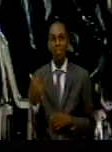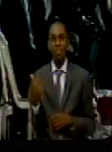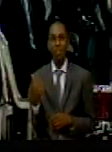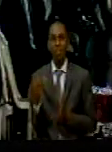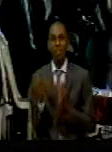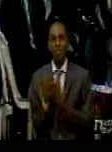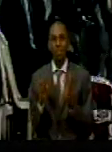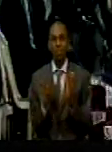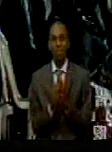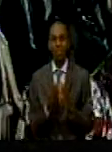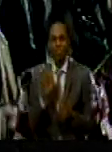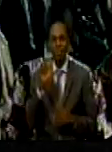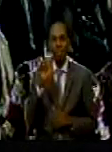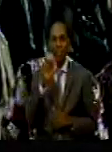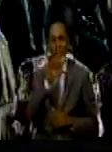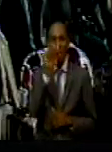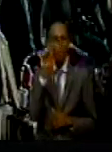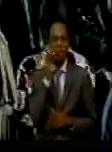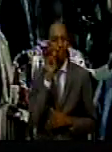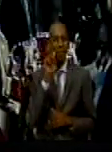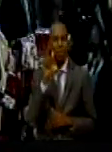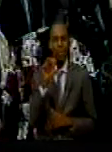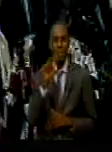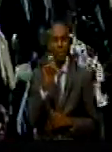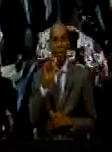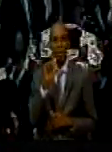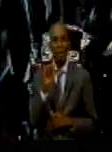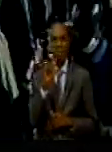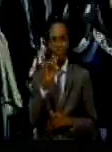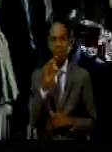City live.